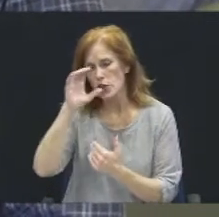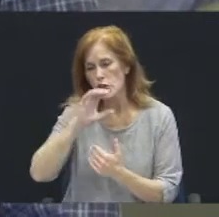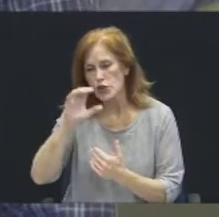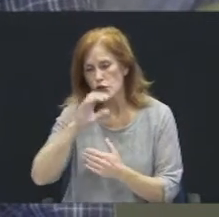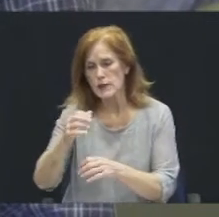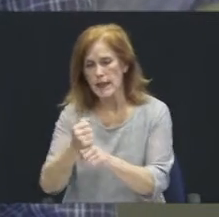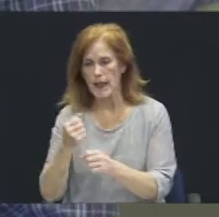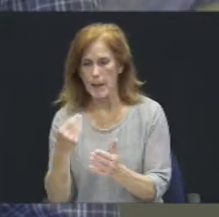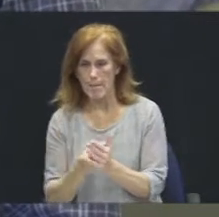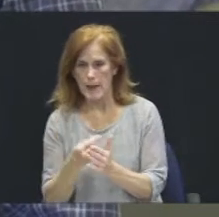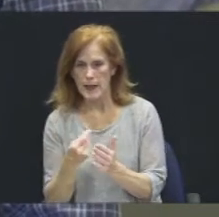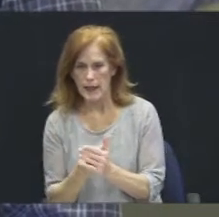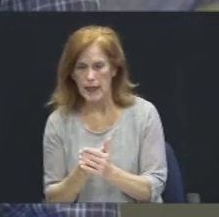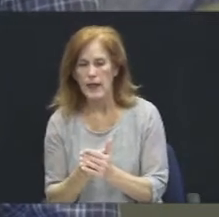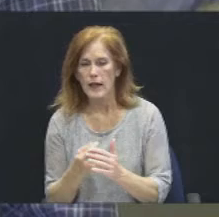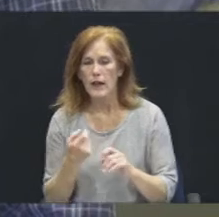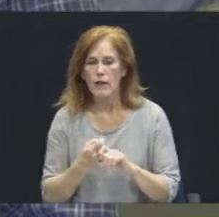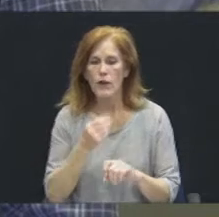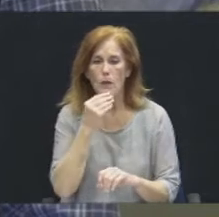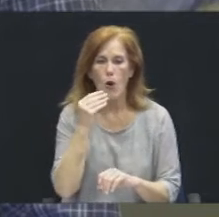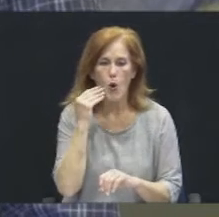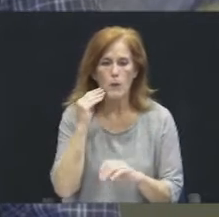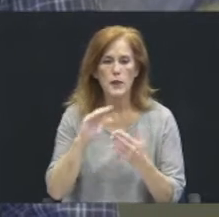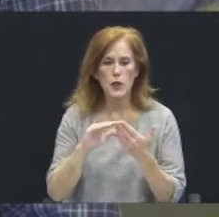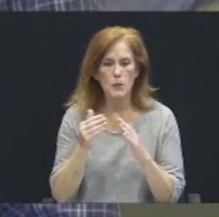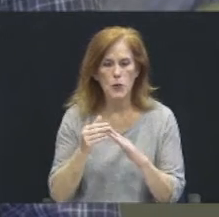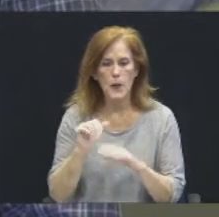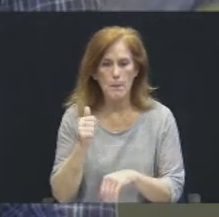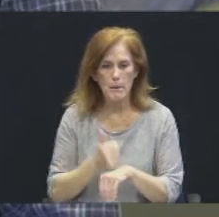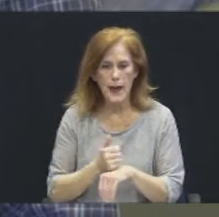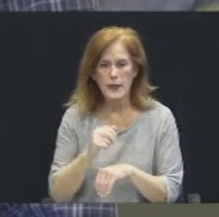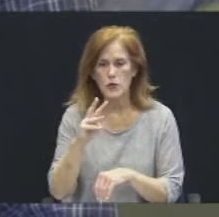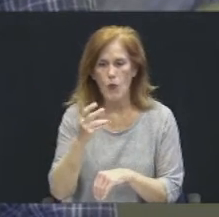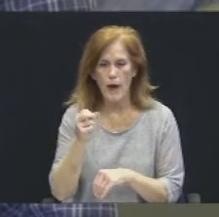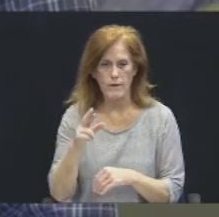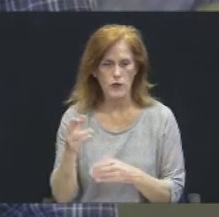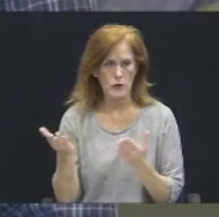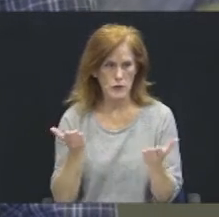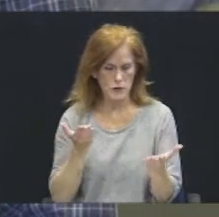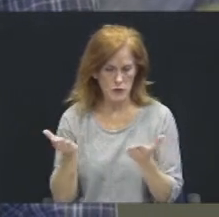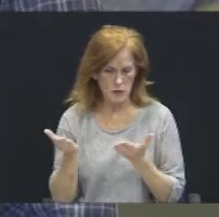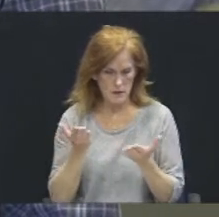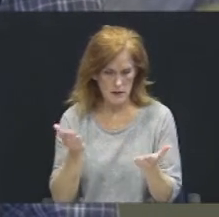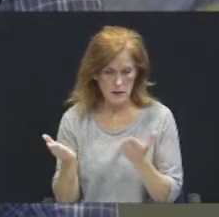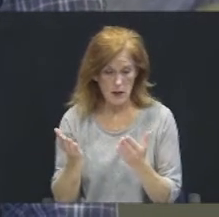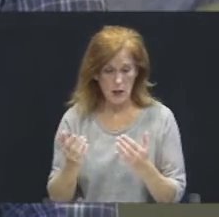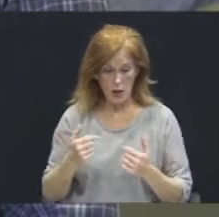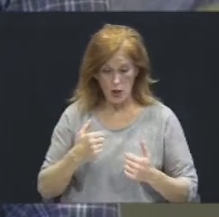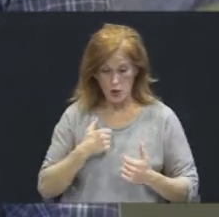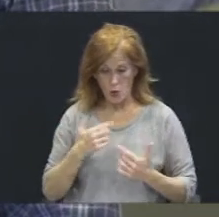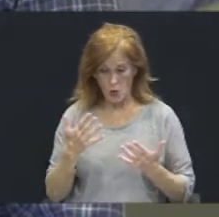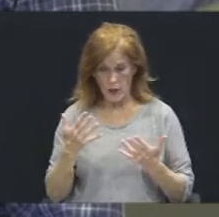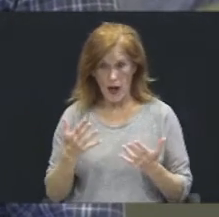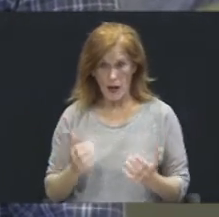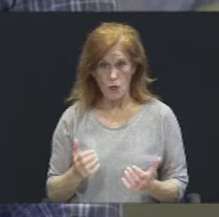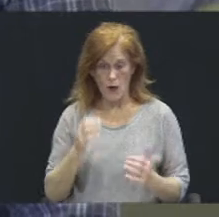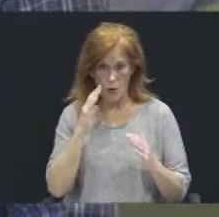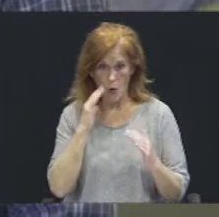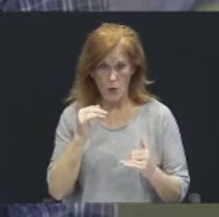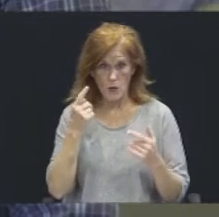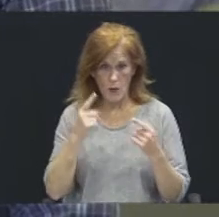through home and community-based waiver services. So what I would like to see in the